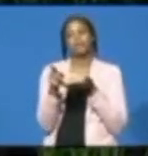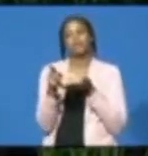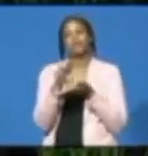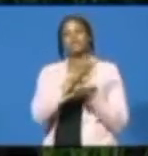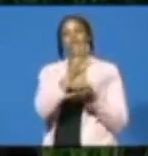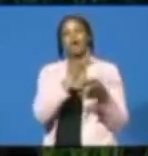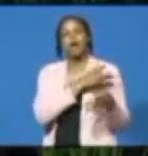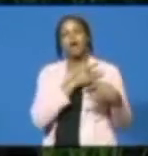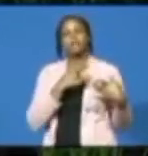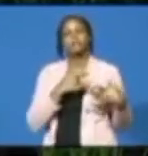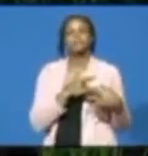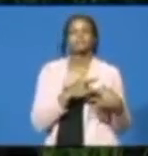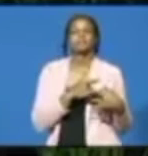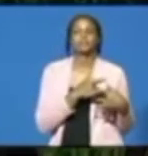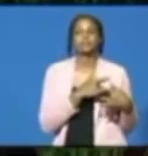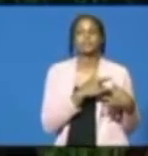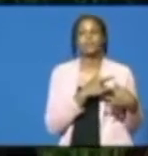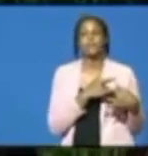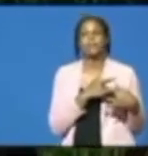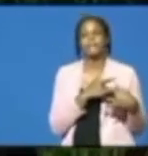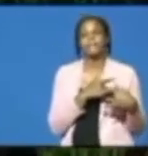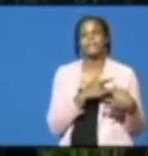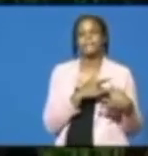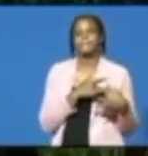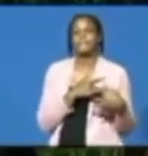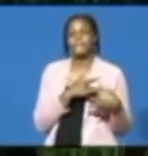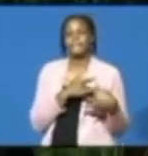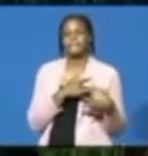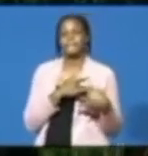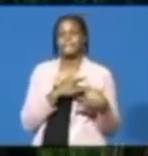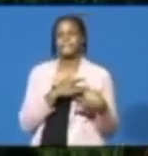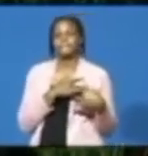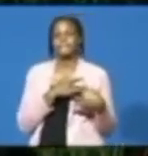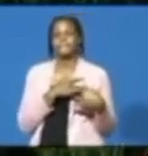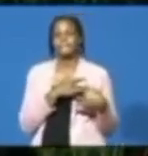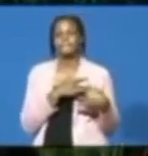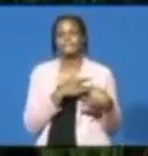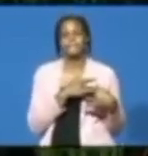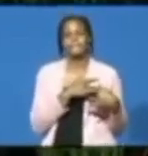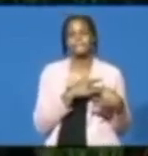your heart. Let it purify your life.